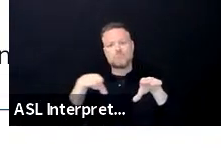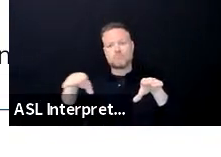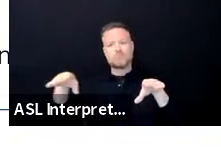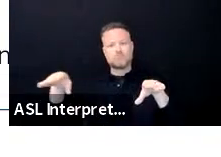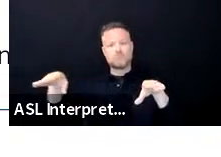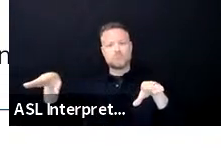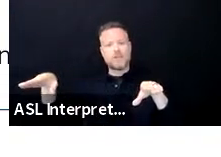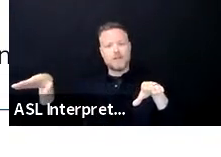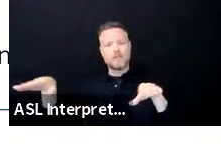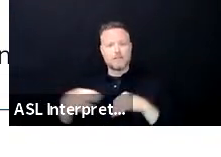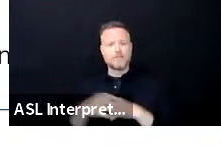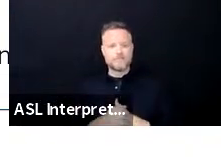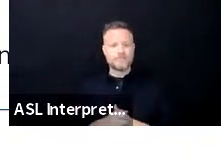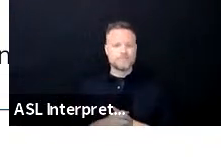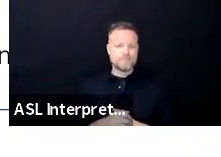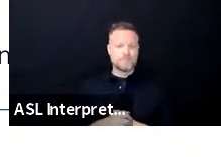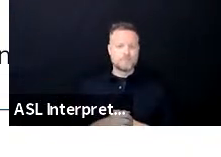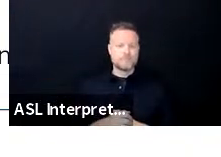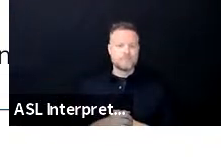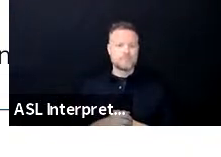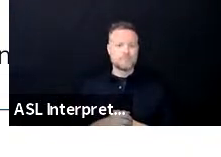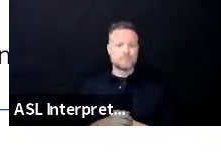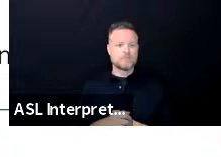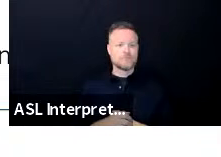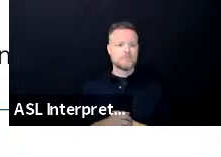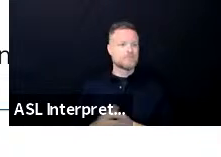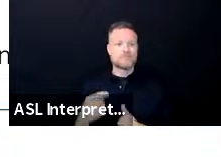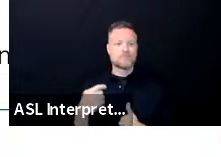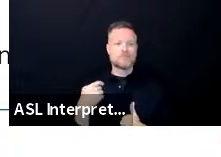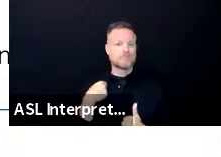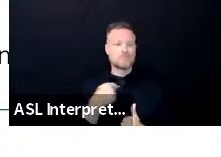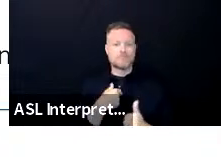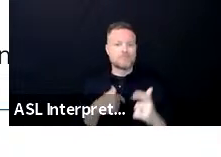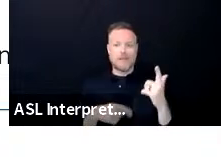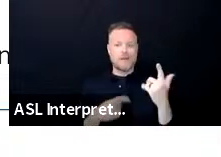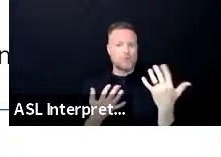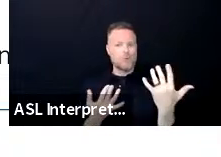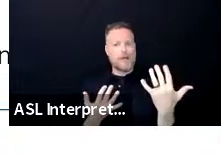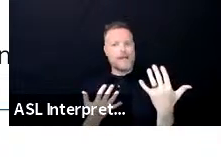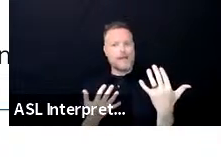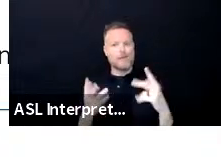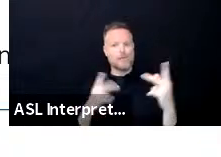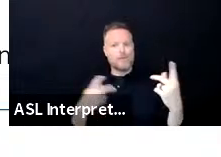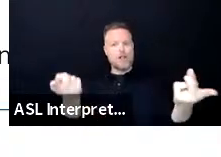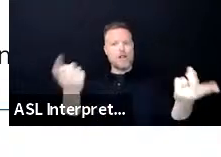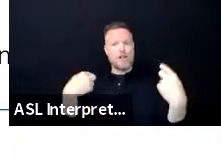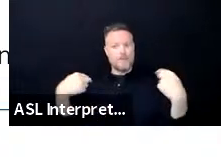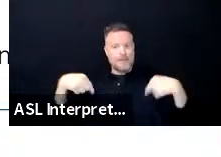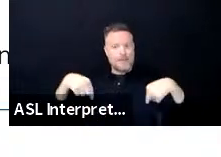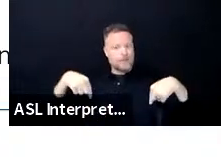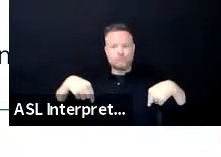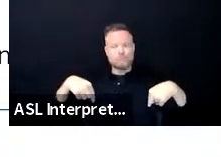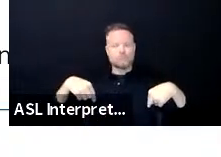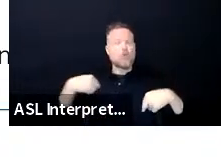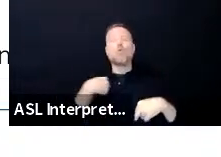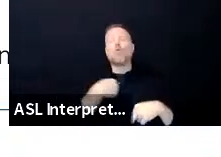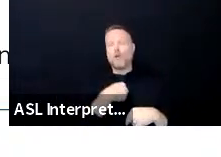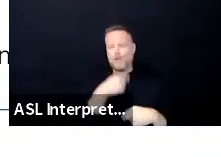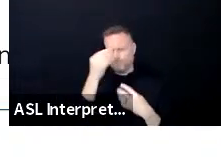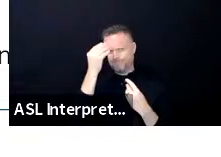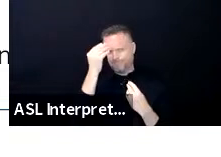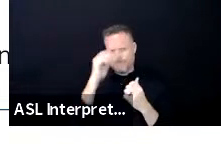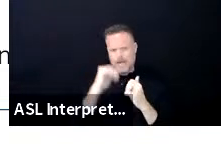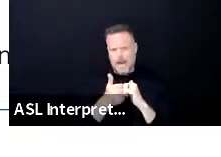think that we're really not going to be able to wait for people to come to the vaccine. We have to think of new and innovative ways to